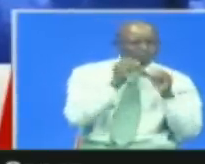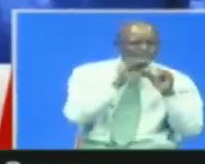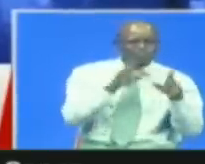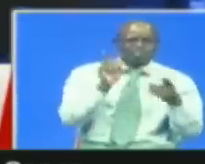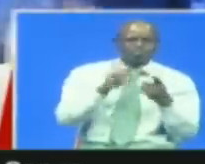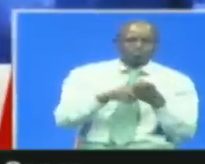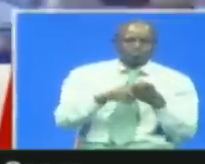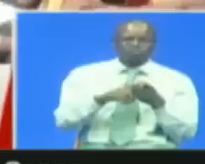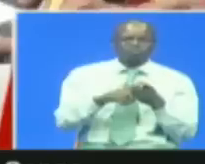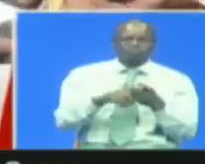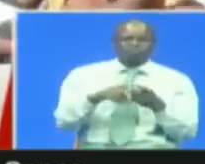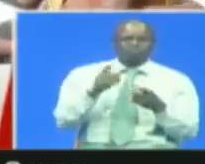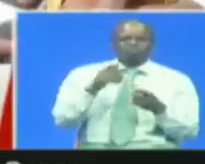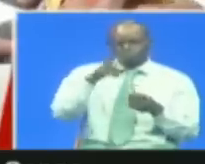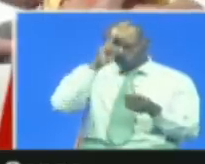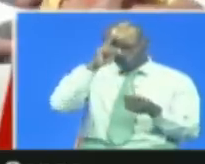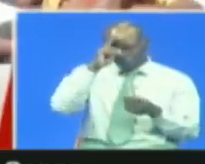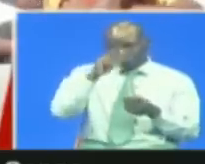mpashe habari.